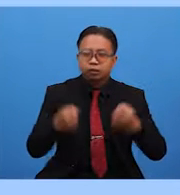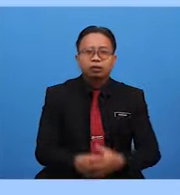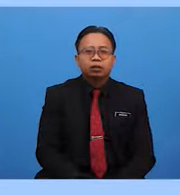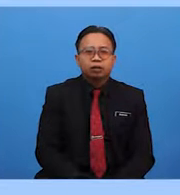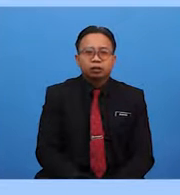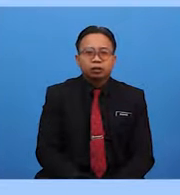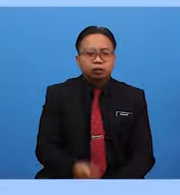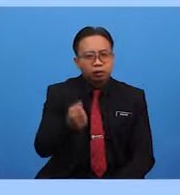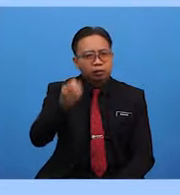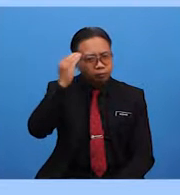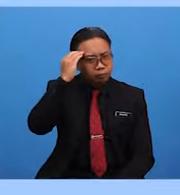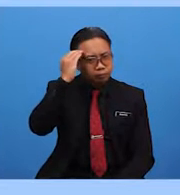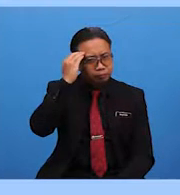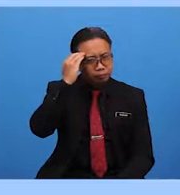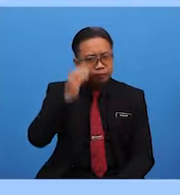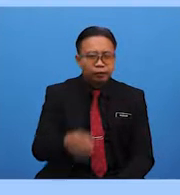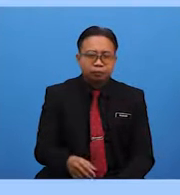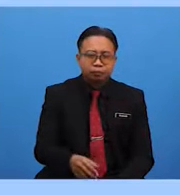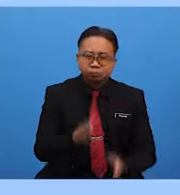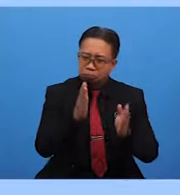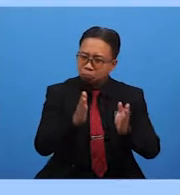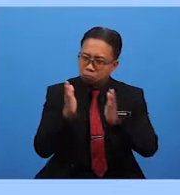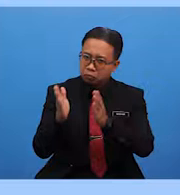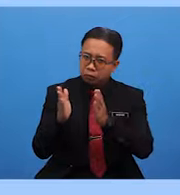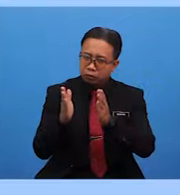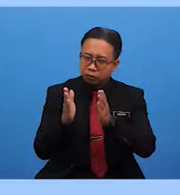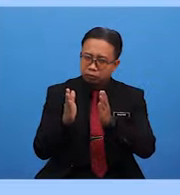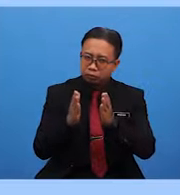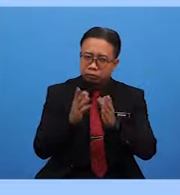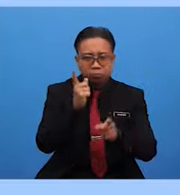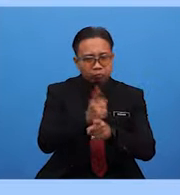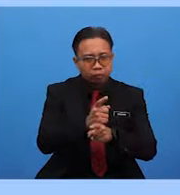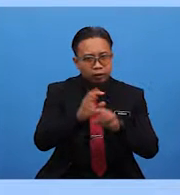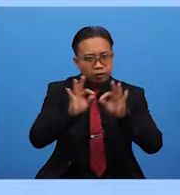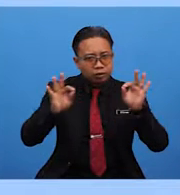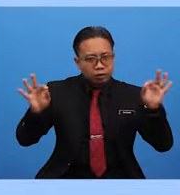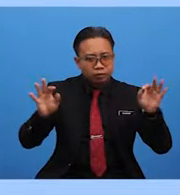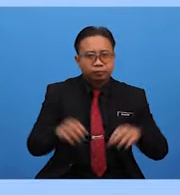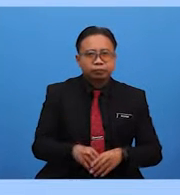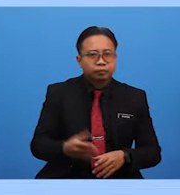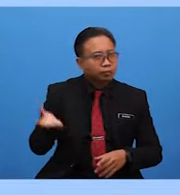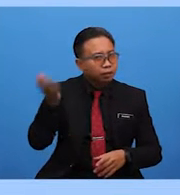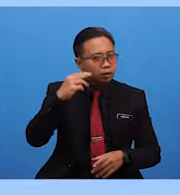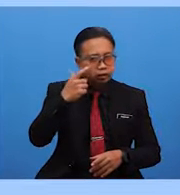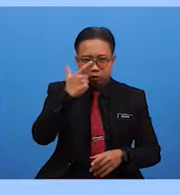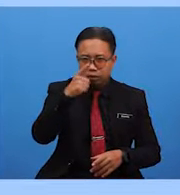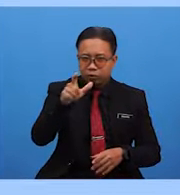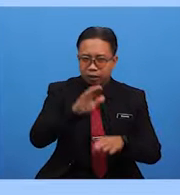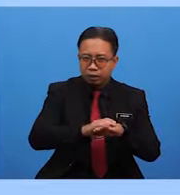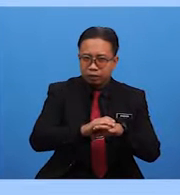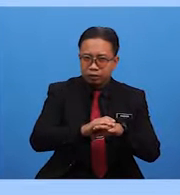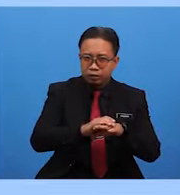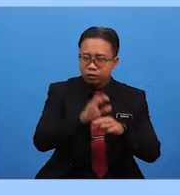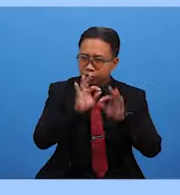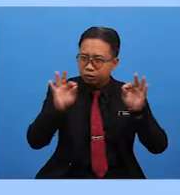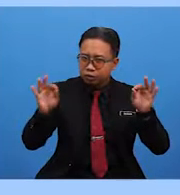Did you notice a pattern in all three correct sentences? Let's look at the sentences